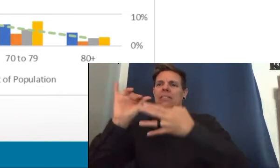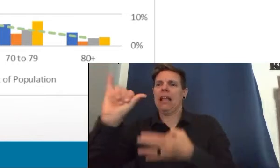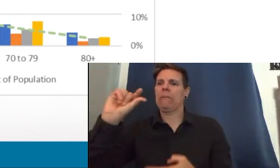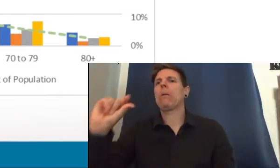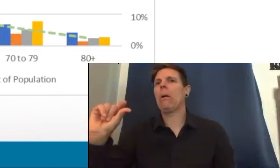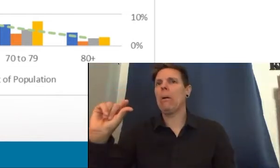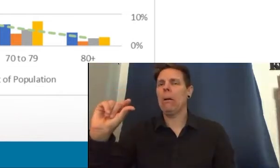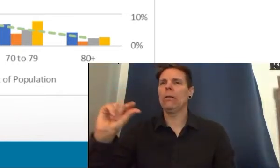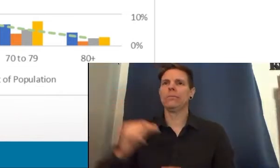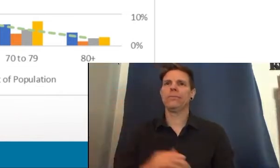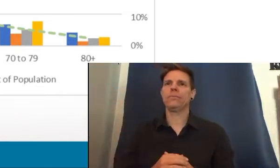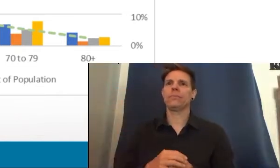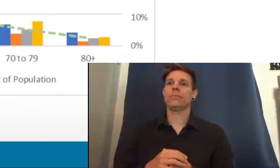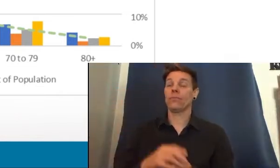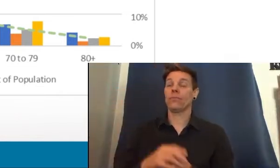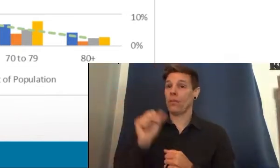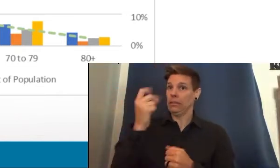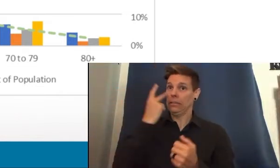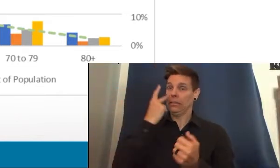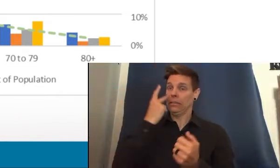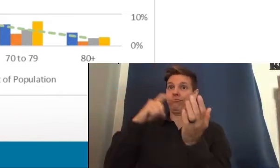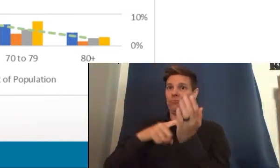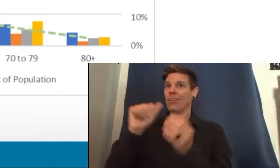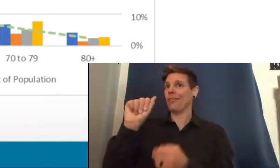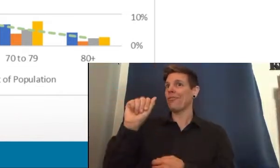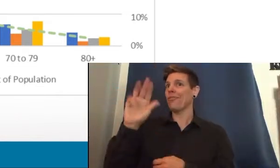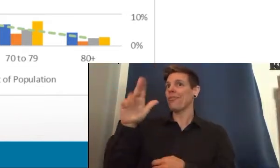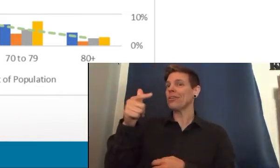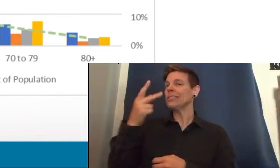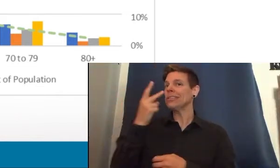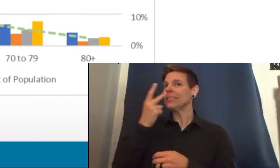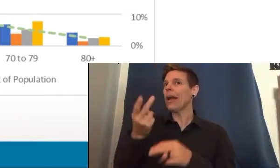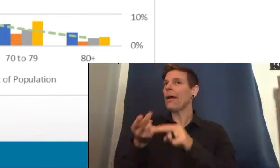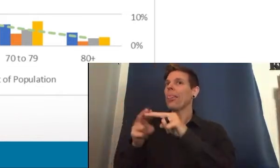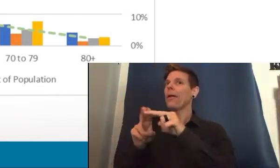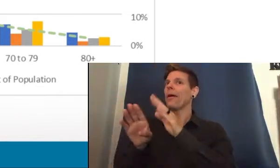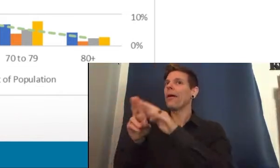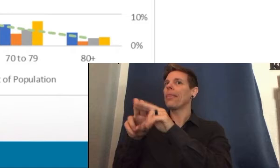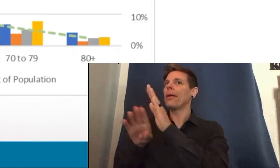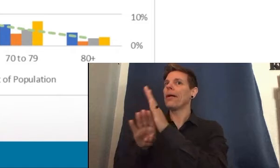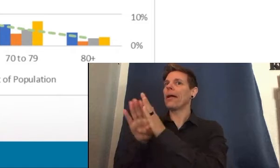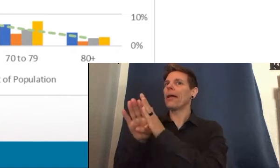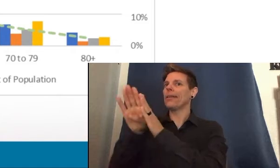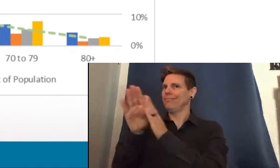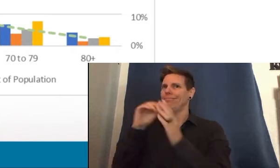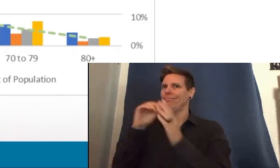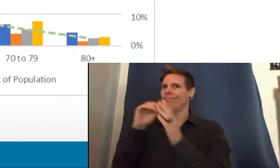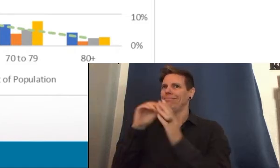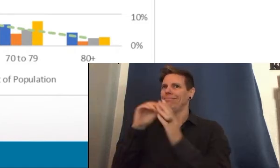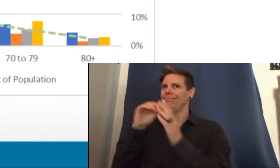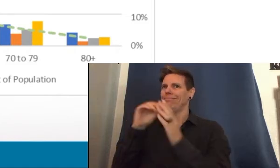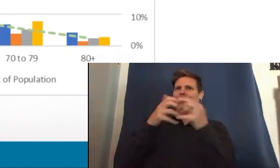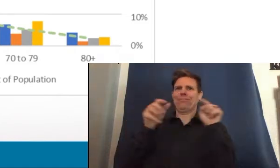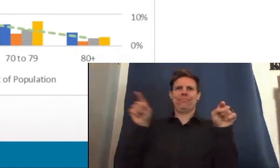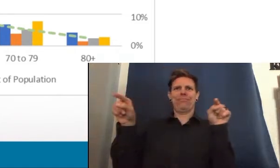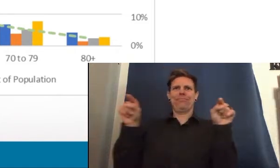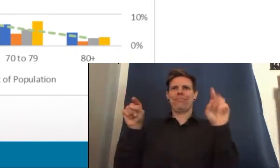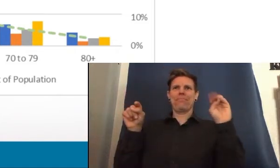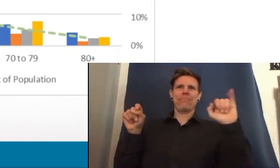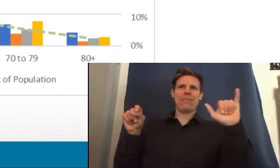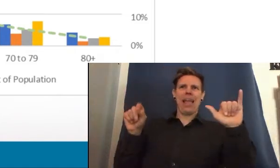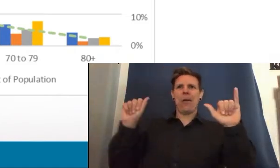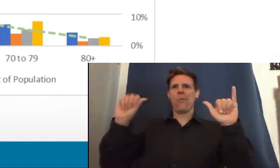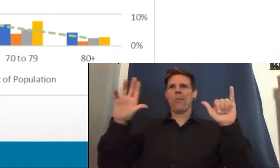August is surging, right? So in August, we're seeing a surge of cases, not matching May, but well on its way up. So that's the first thing to look